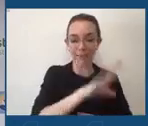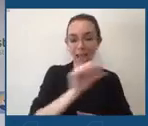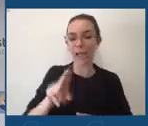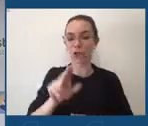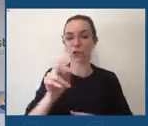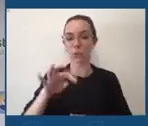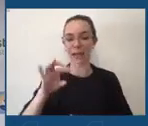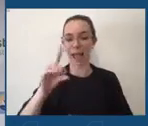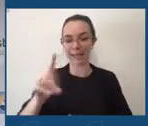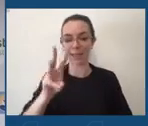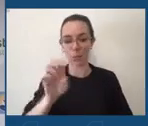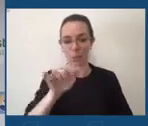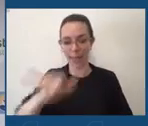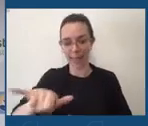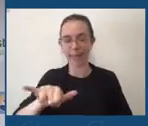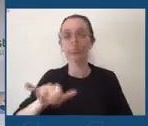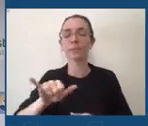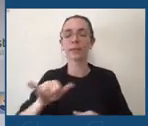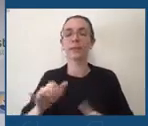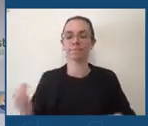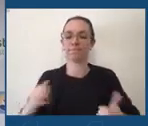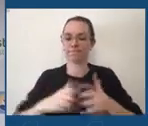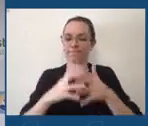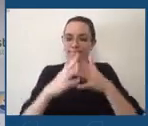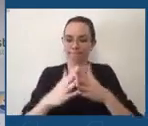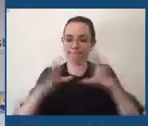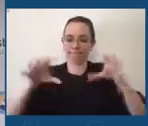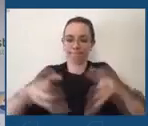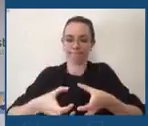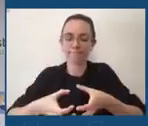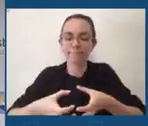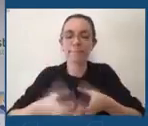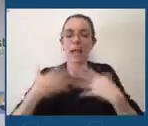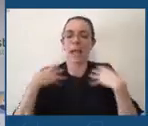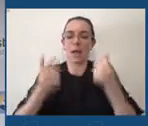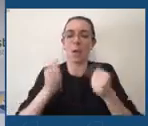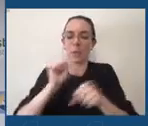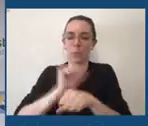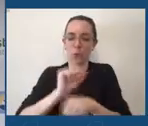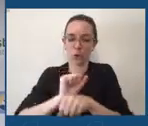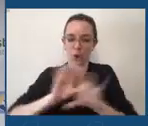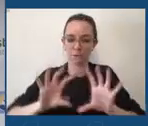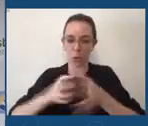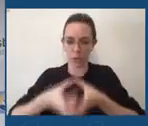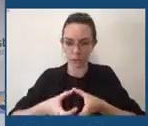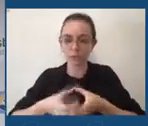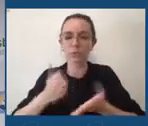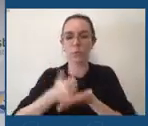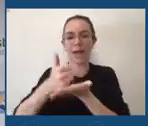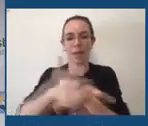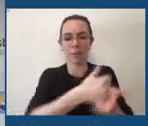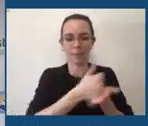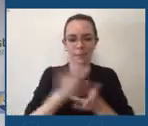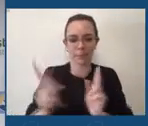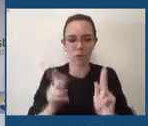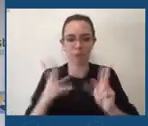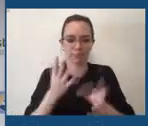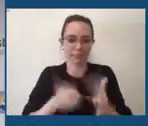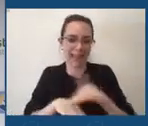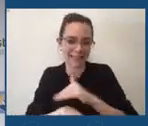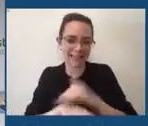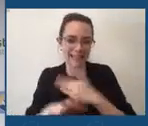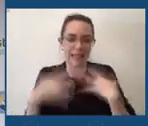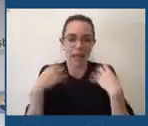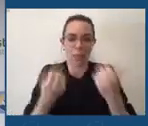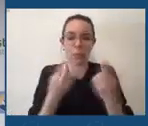church-based community health workforce to help neighbors obtain vital healthcare services and resources. And we are proud here today